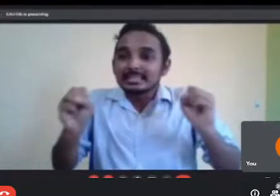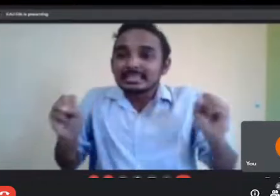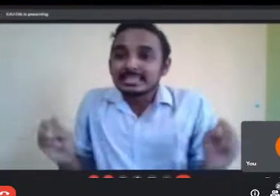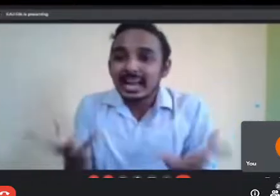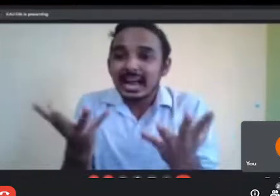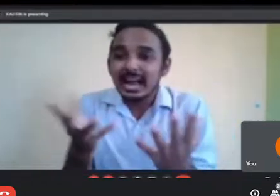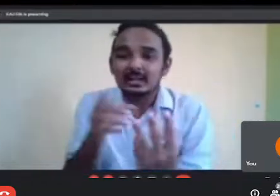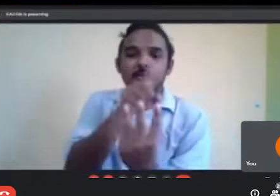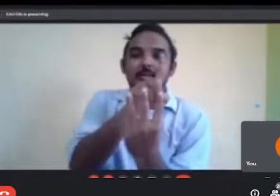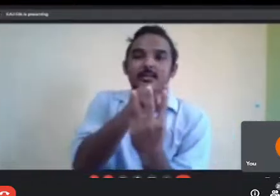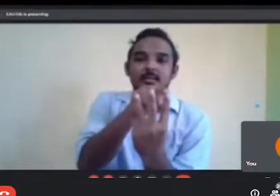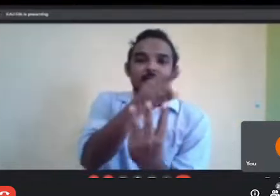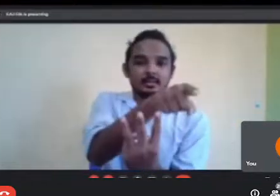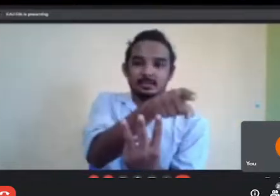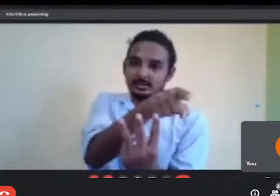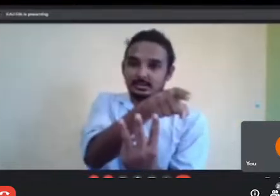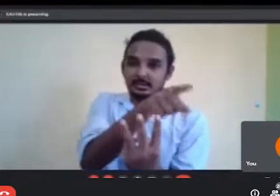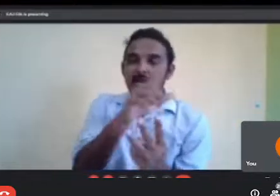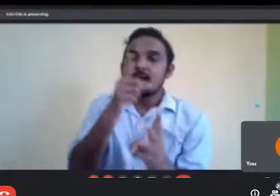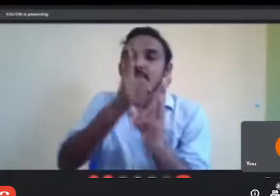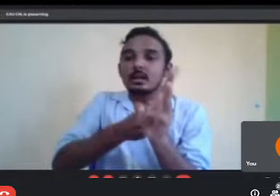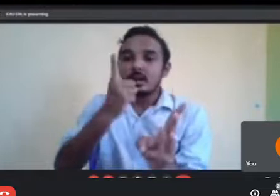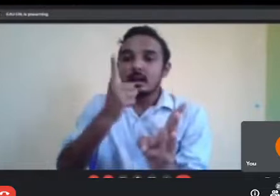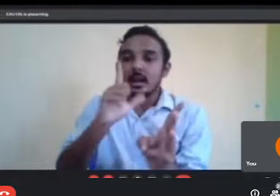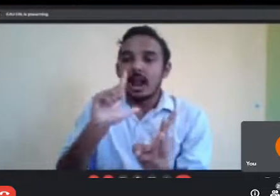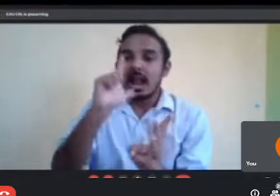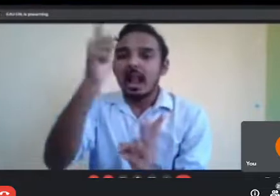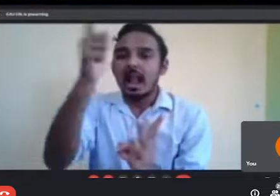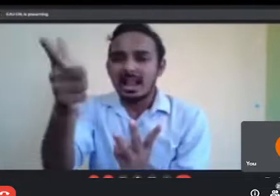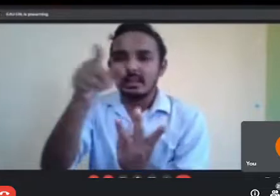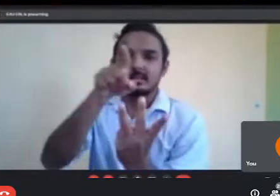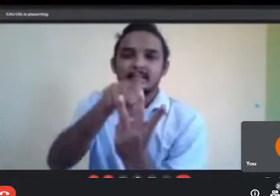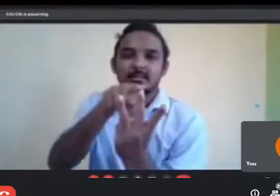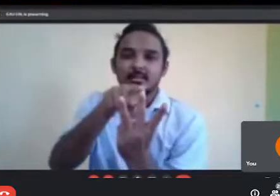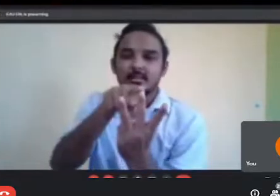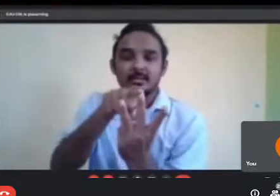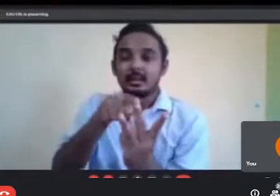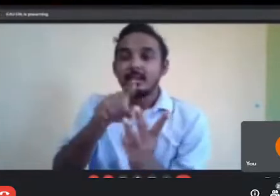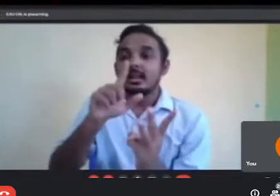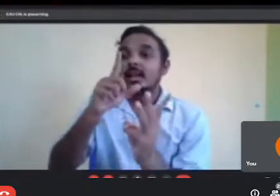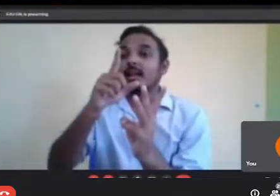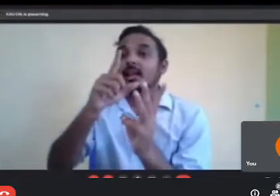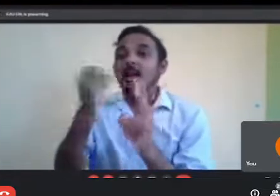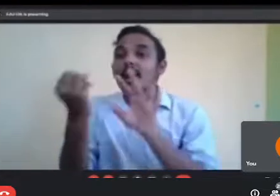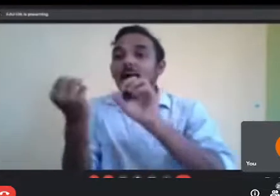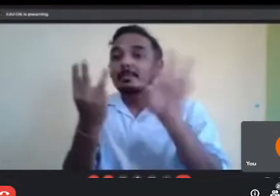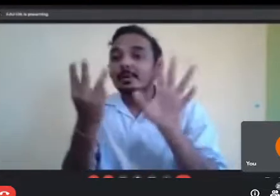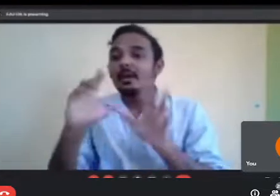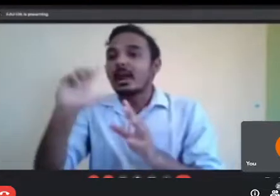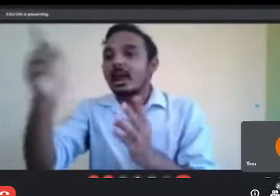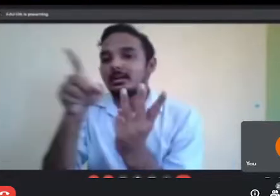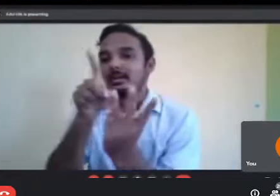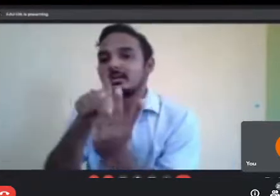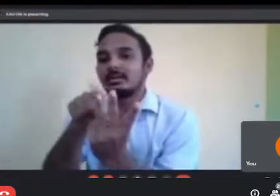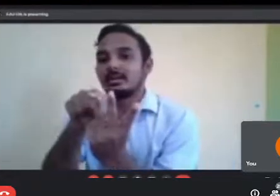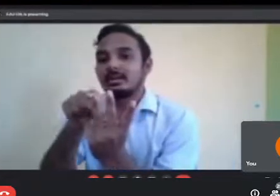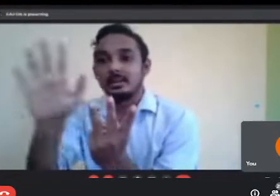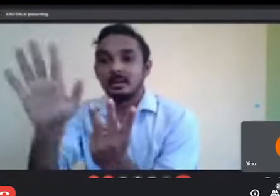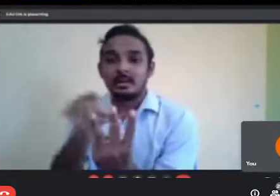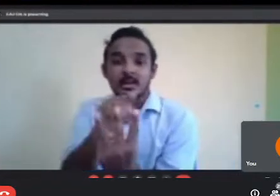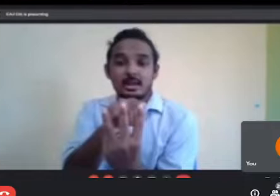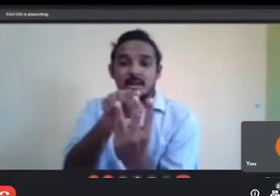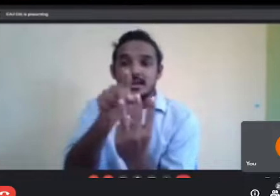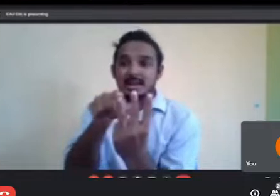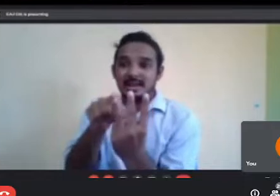So when the kids joined school, we had the pre-test. Then after 1 year, we had the first post-test. And after